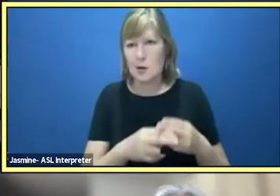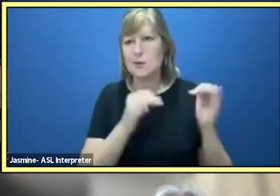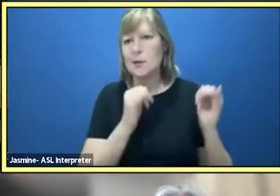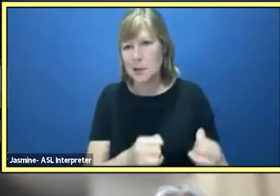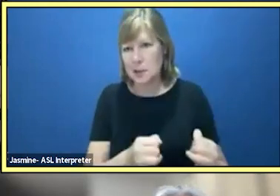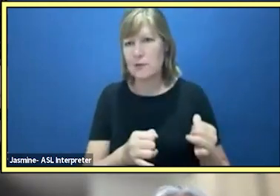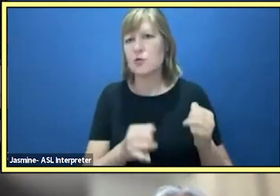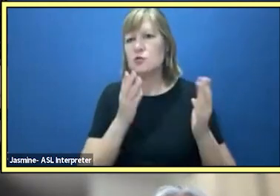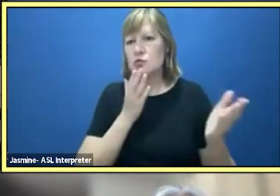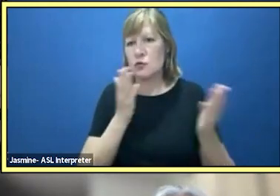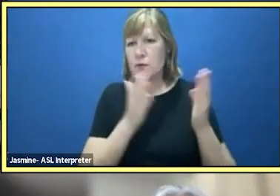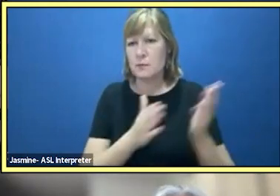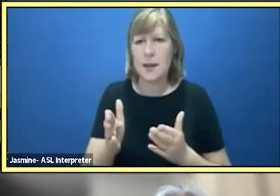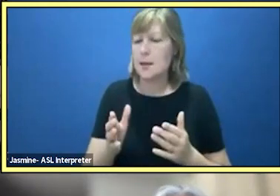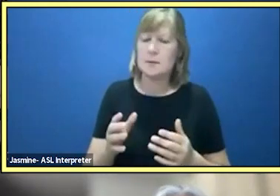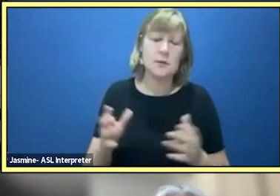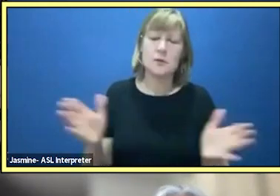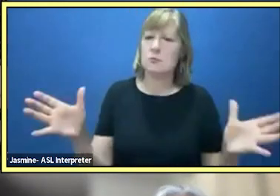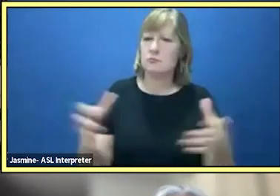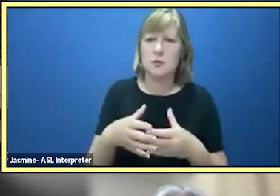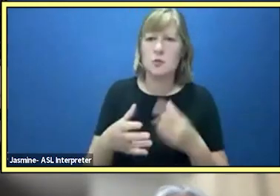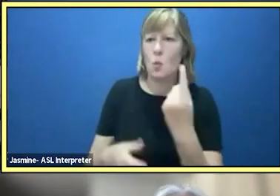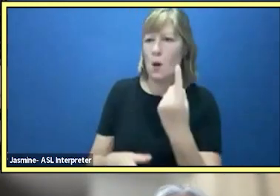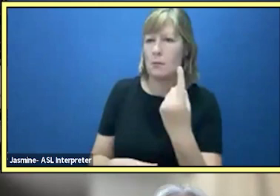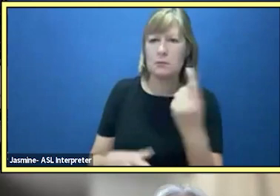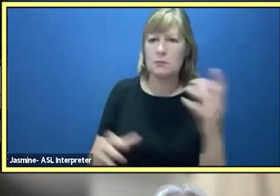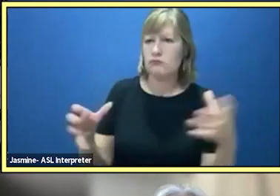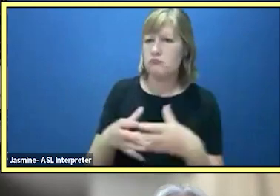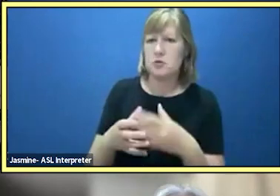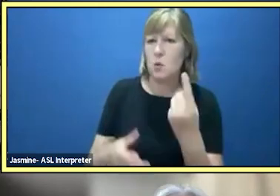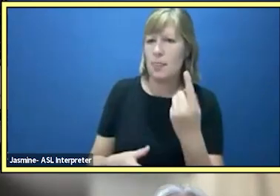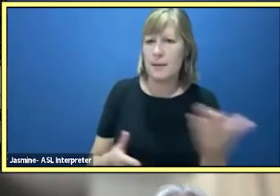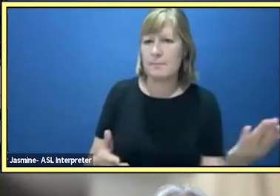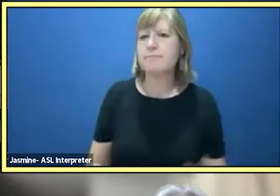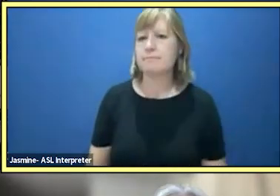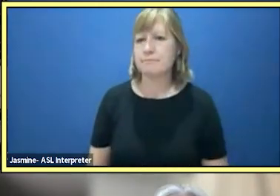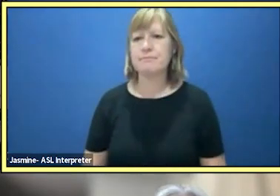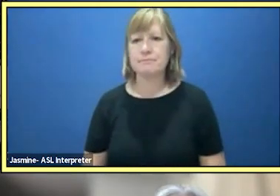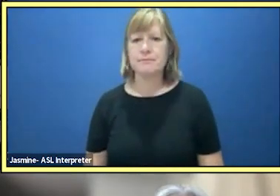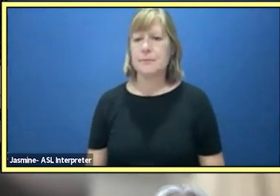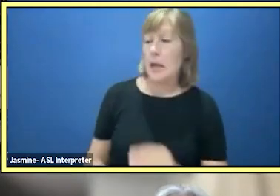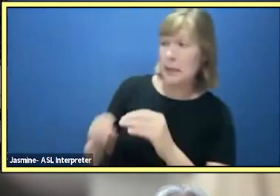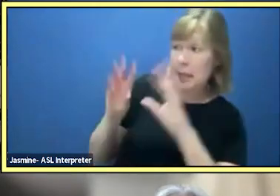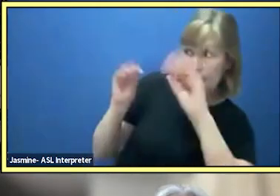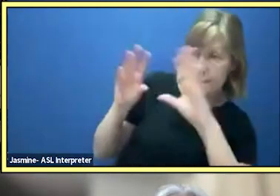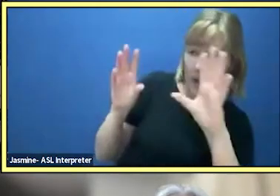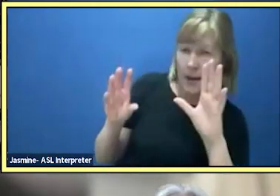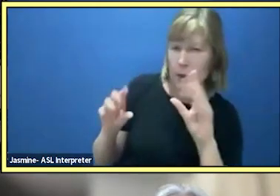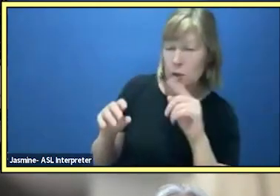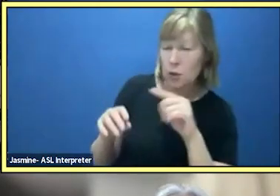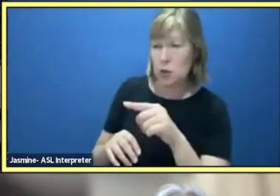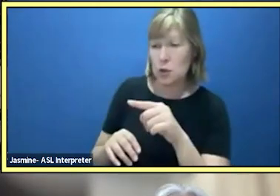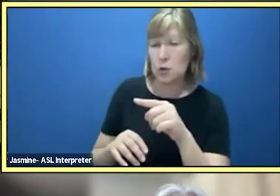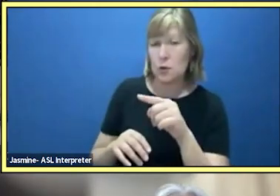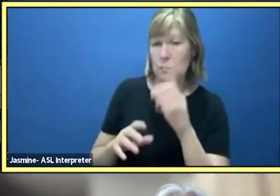one. Can I just to clarify that you do a person-centered process, that seems like the thing you